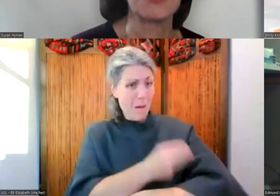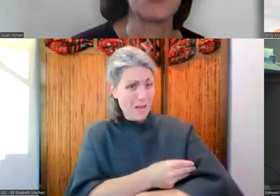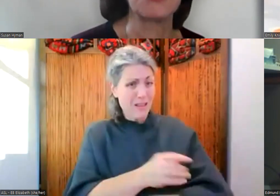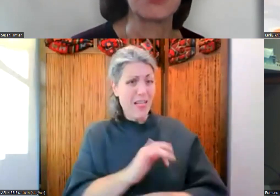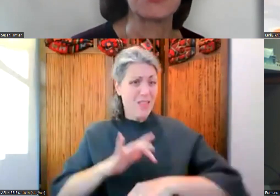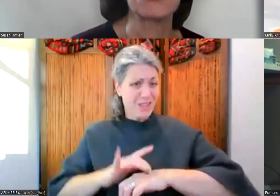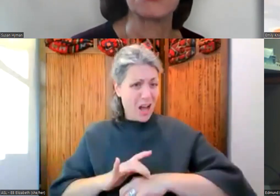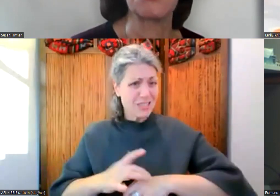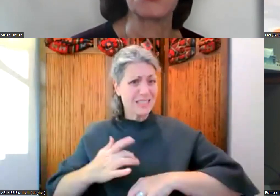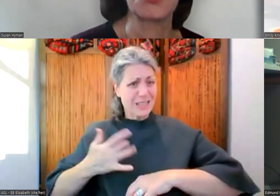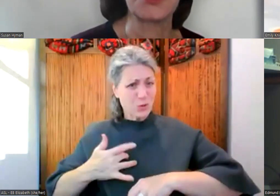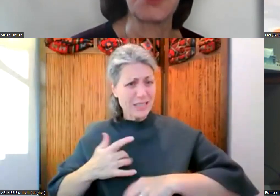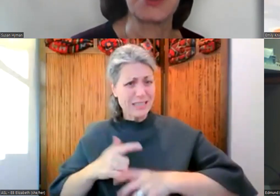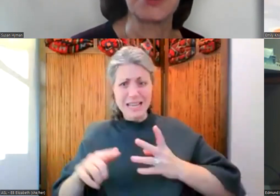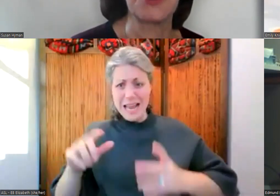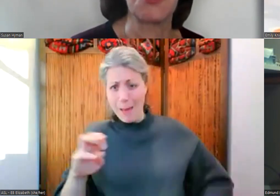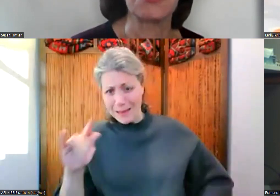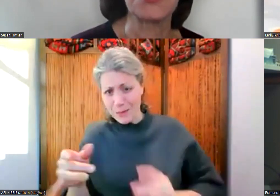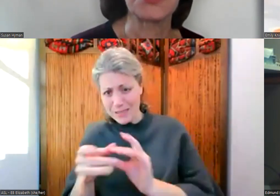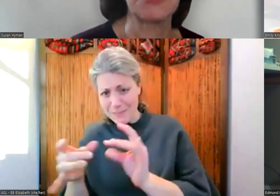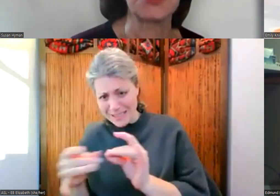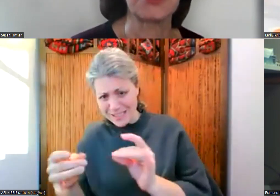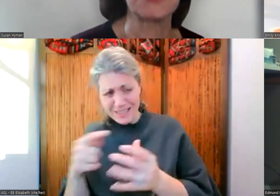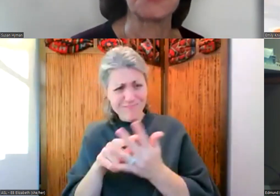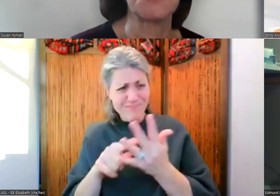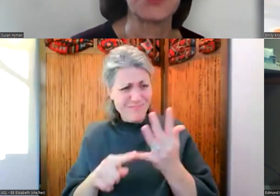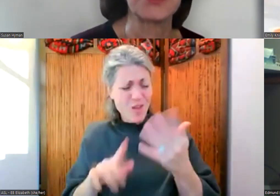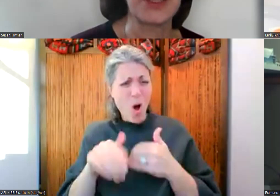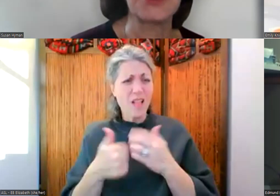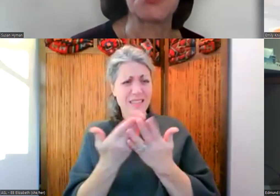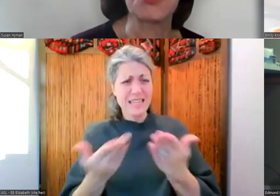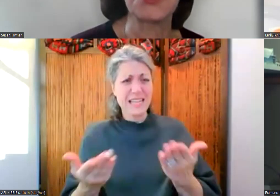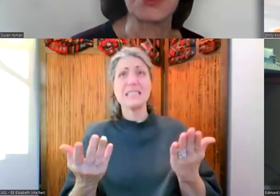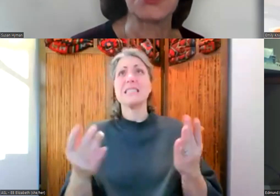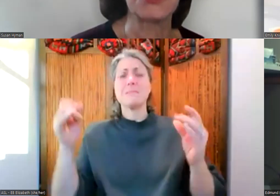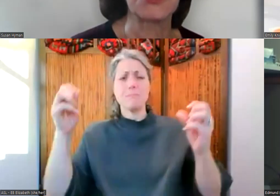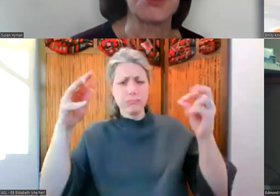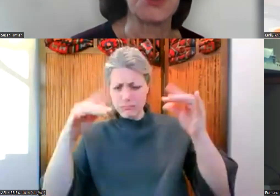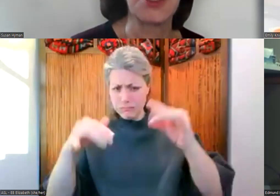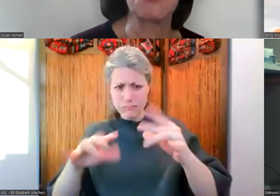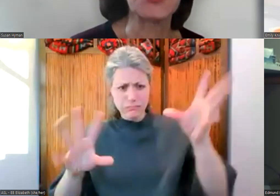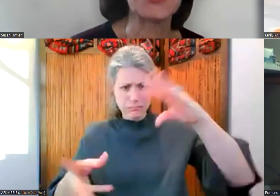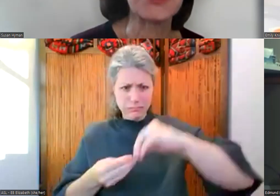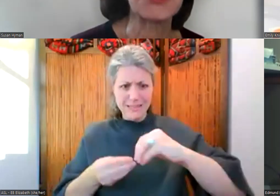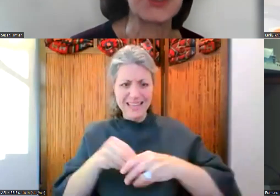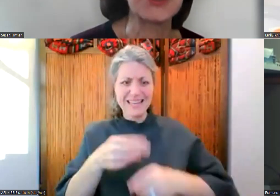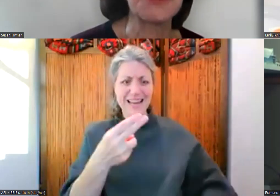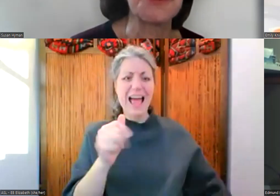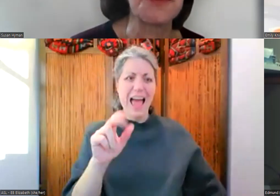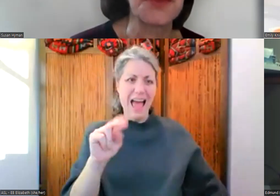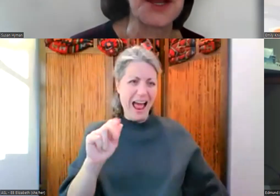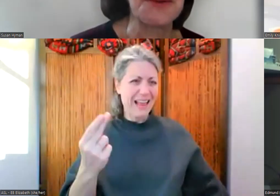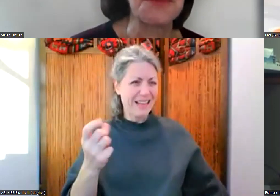that Emily Eisenstein was talking about, and how all of this came together in Hannah's presentation. So I'm really